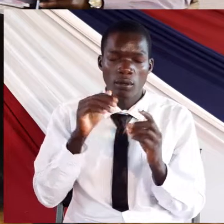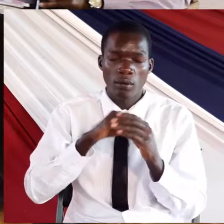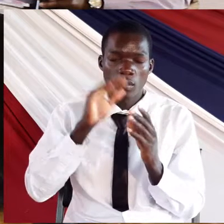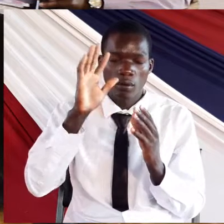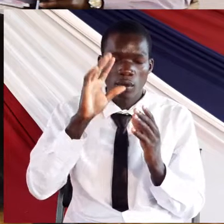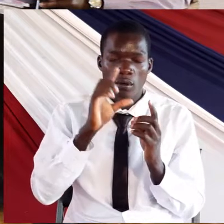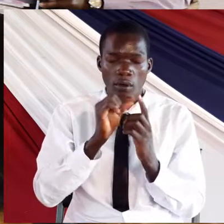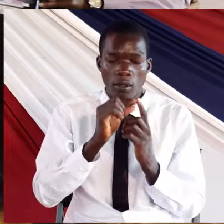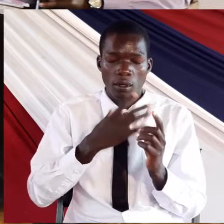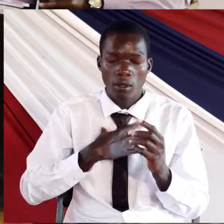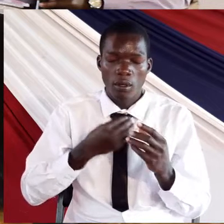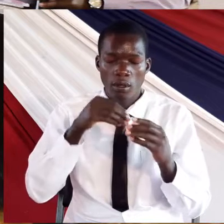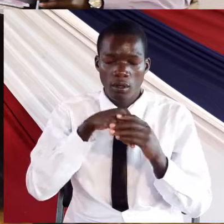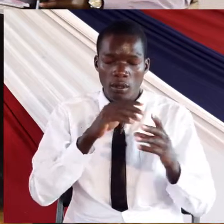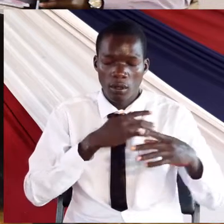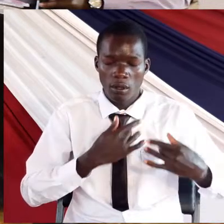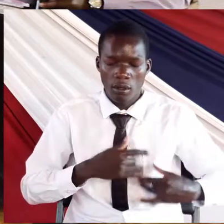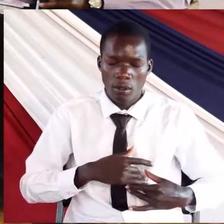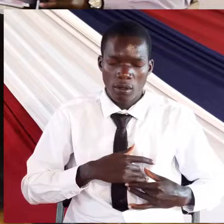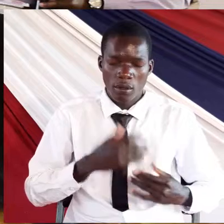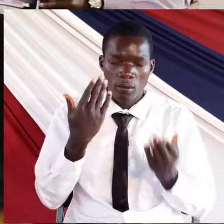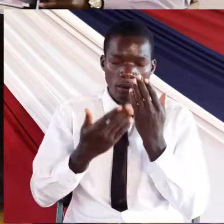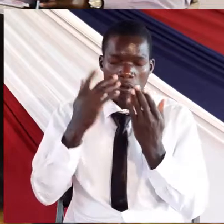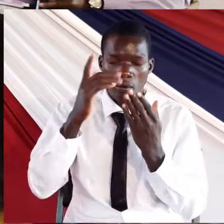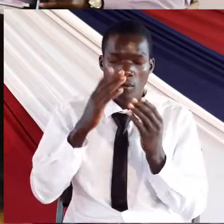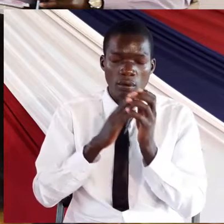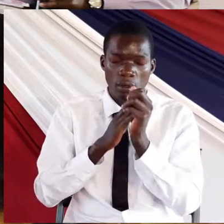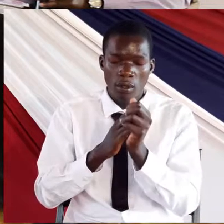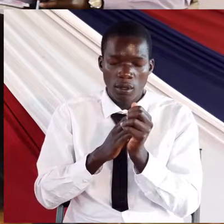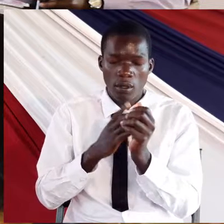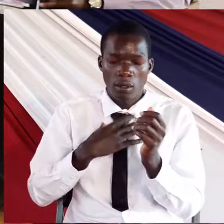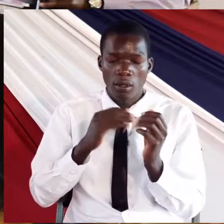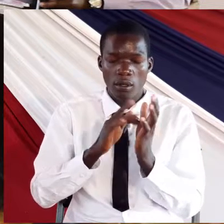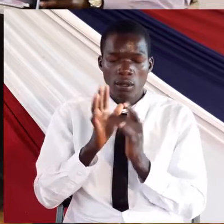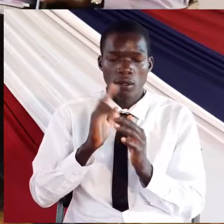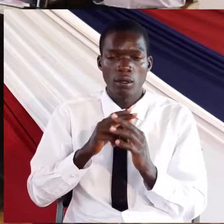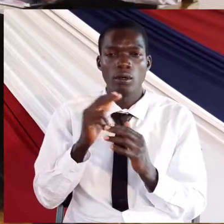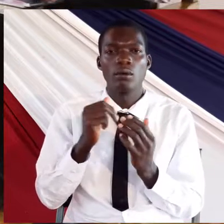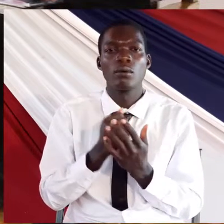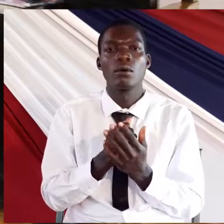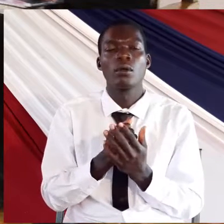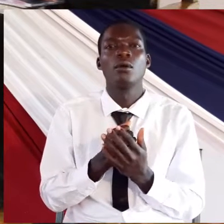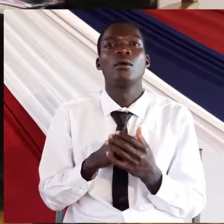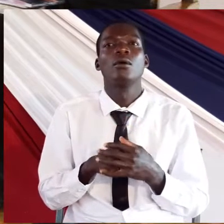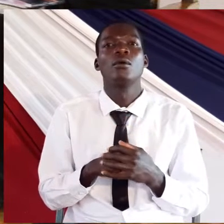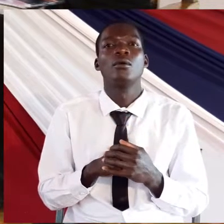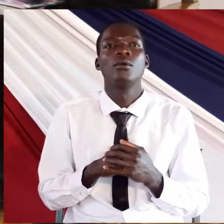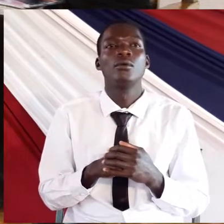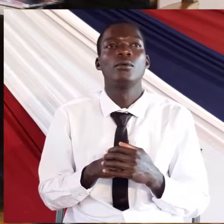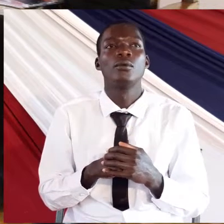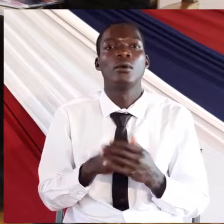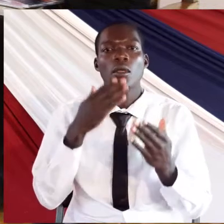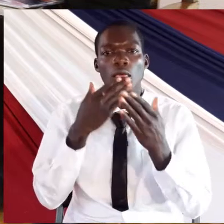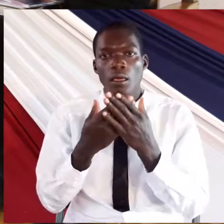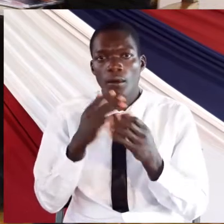to invite your Holy Spirit to guide us. May you be with us and talk to us. In Jesus' name I pray. Amen. Amen.